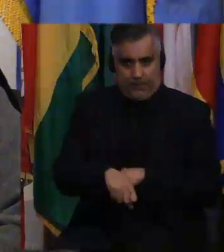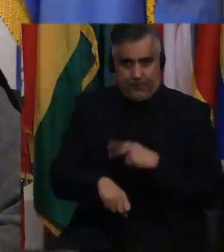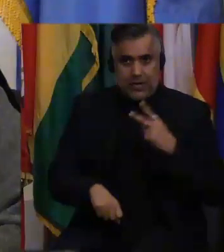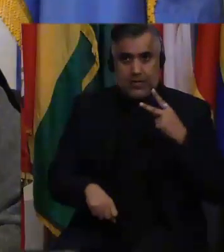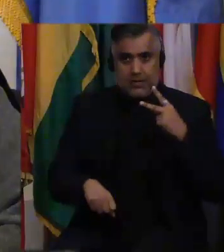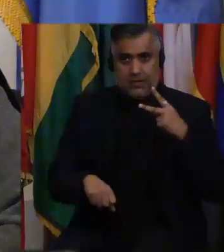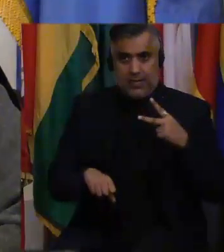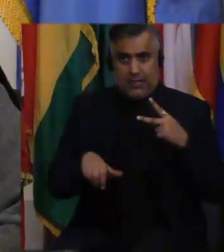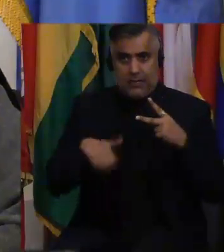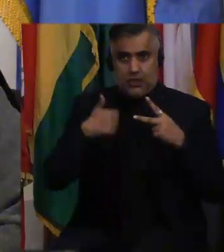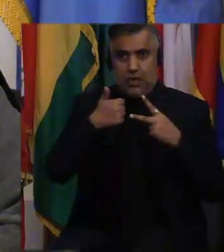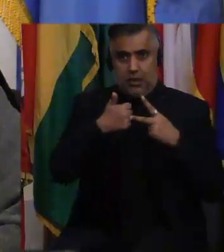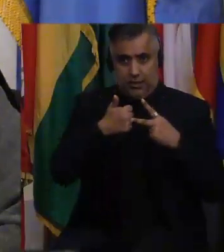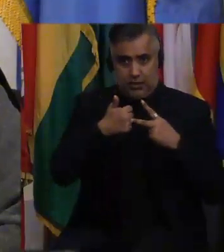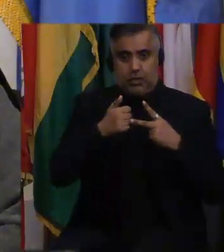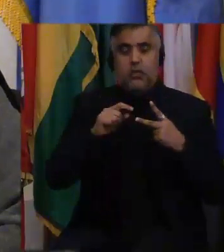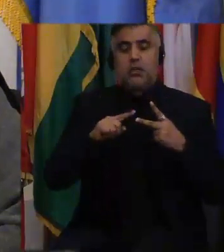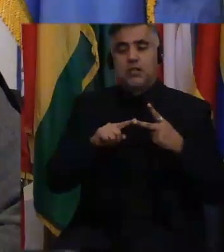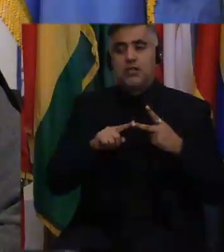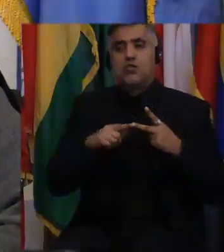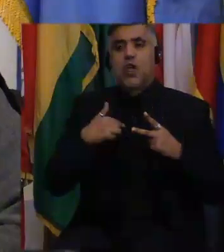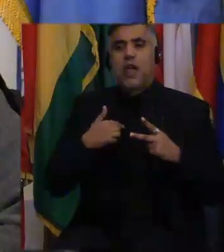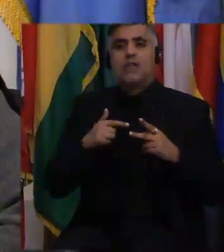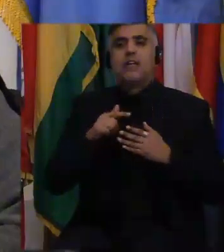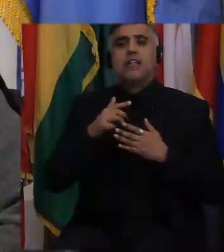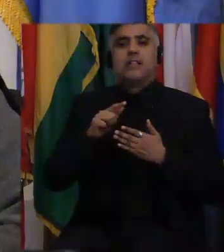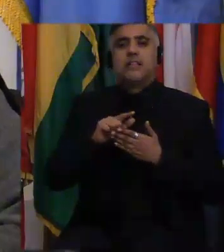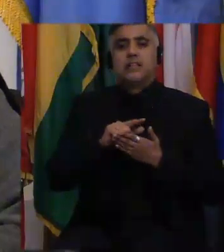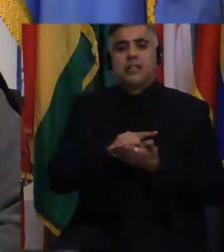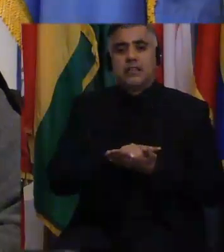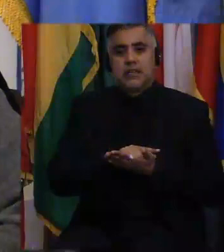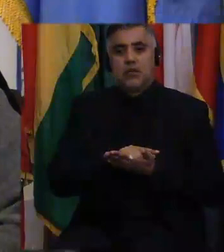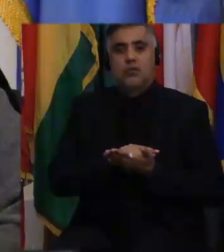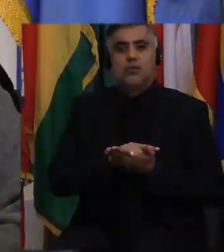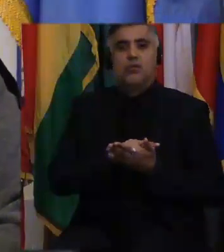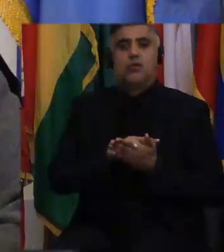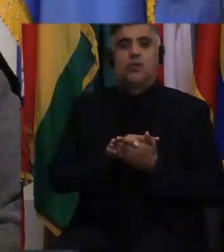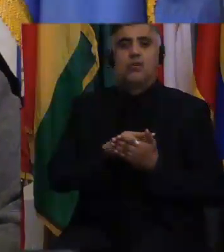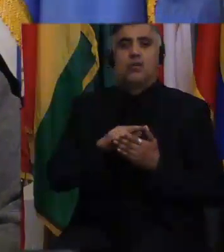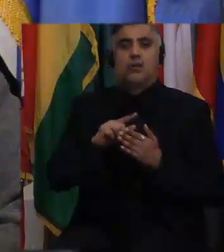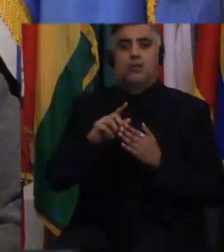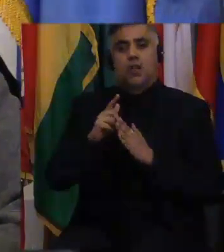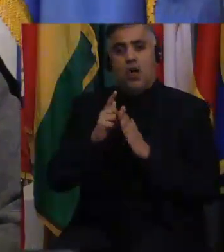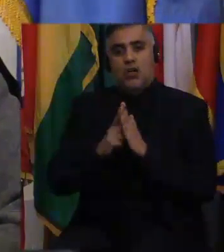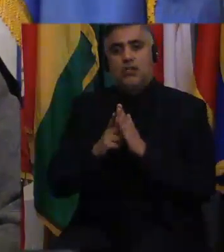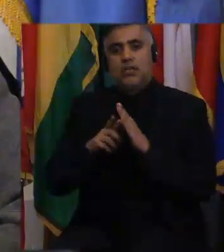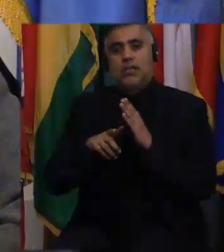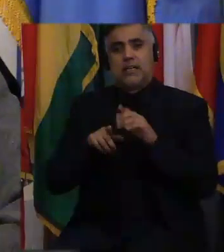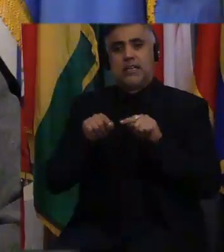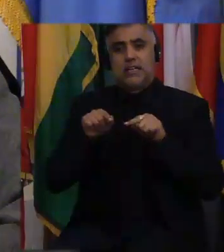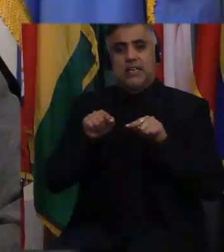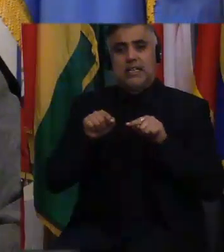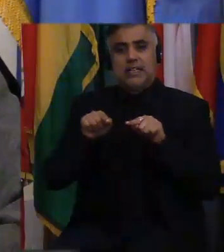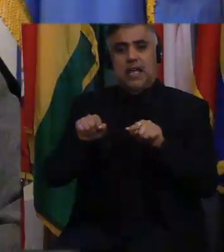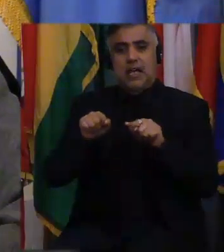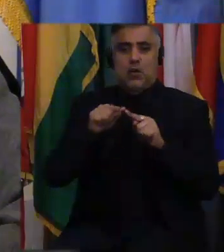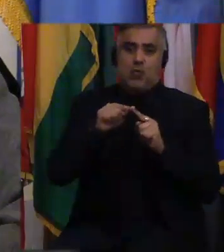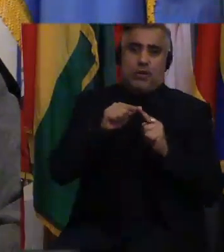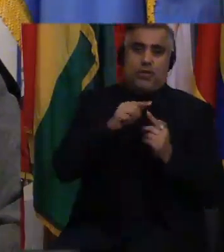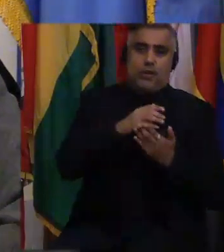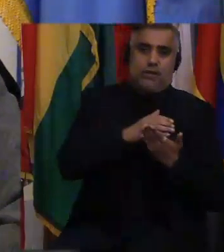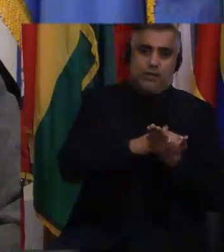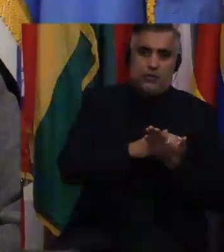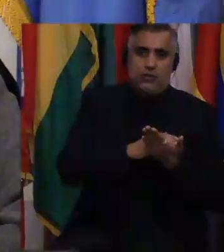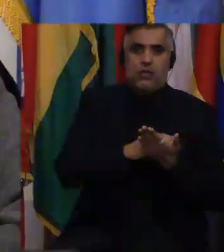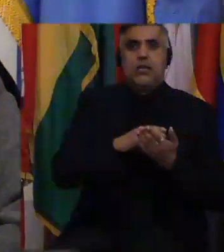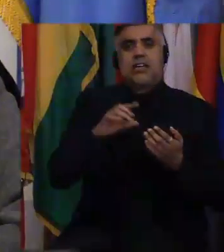challenge, of course, is to have legal reform, to have laws that are in line with this convention. As I said,